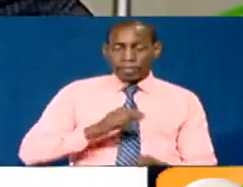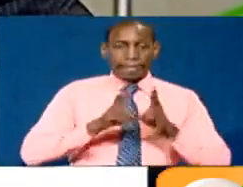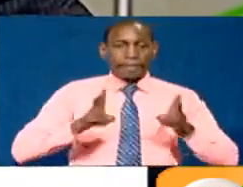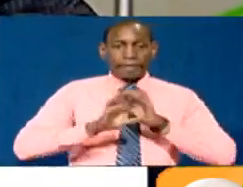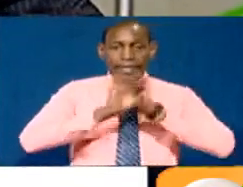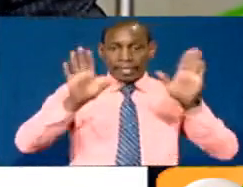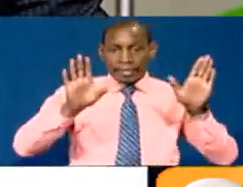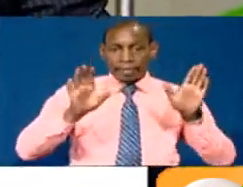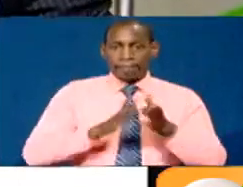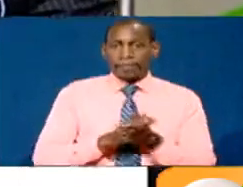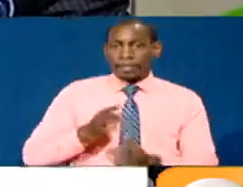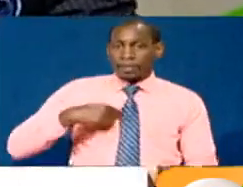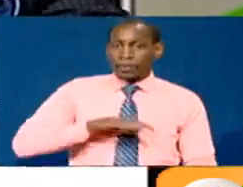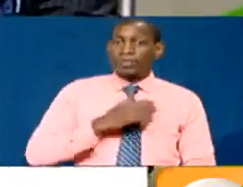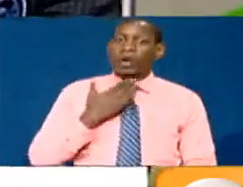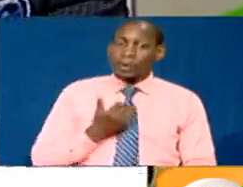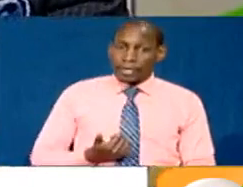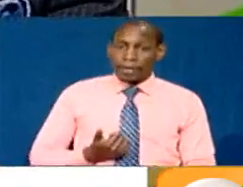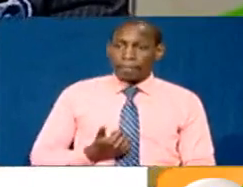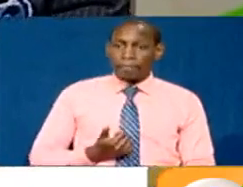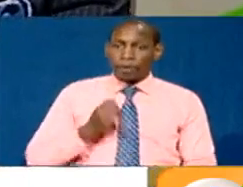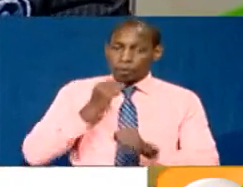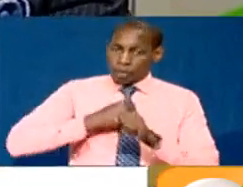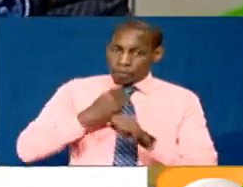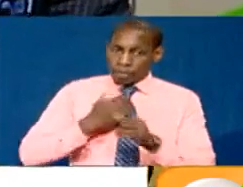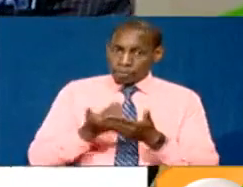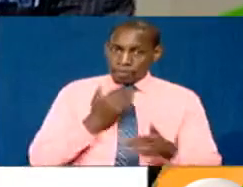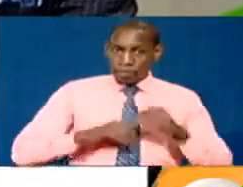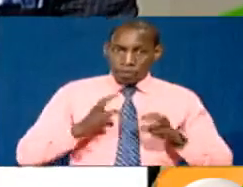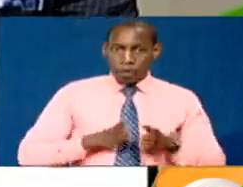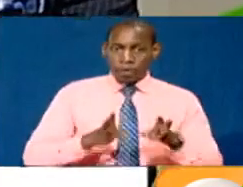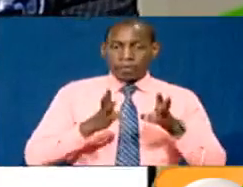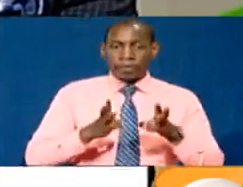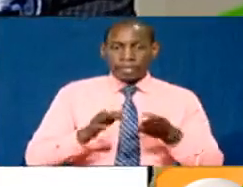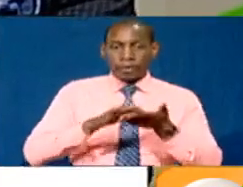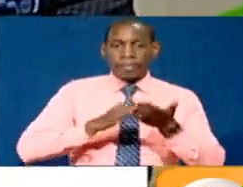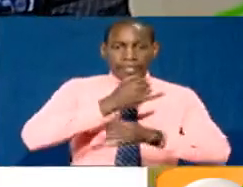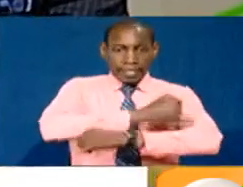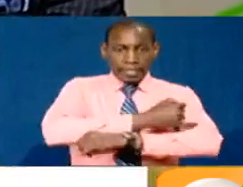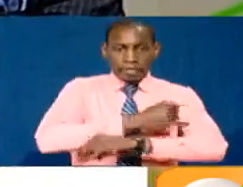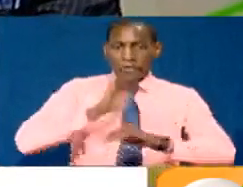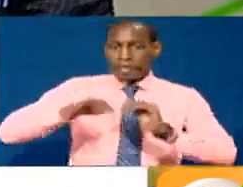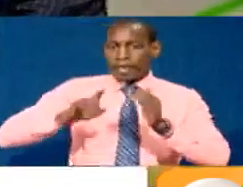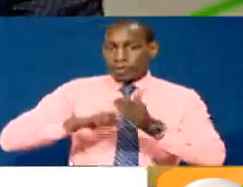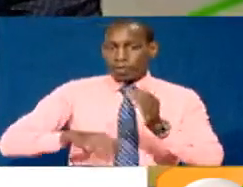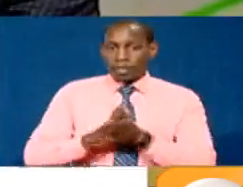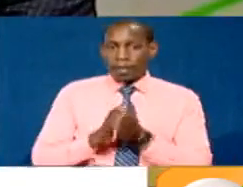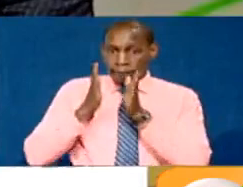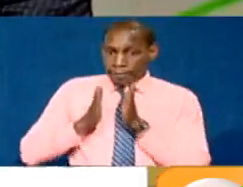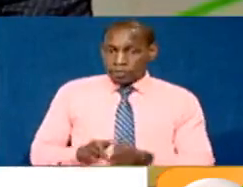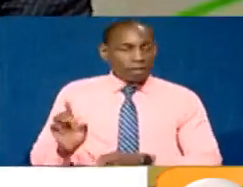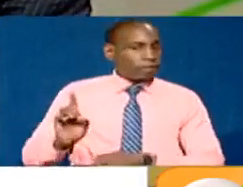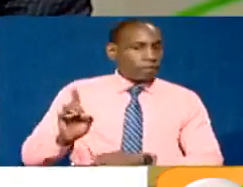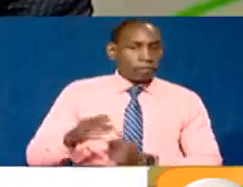clear. We want to fight corruption in a manner that is institutionalized as opposed to